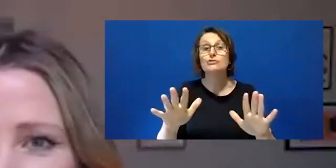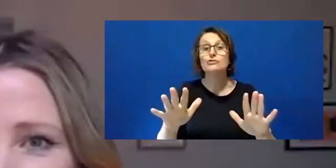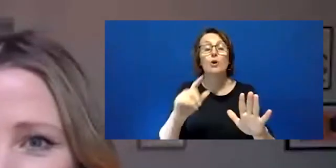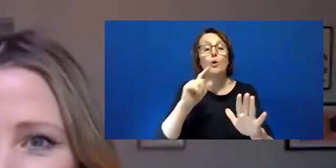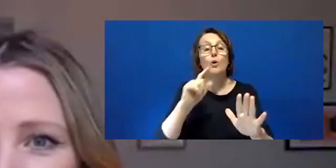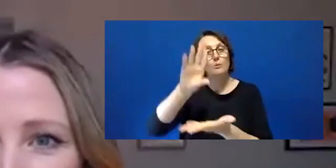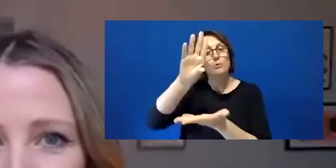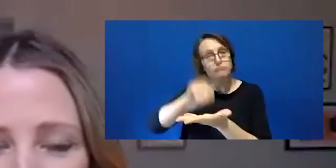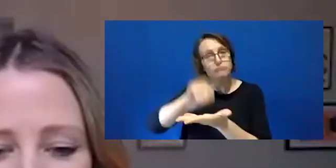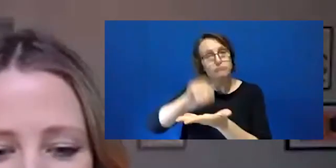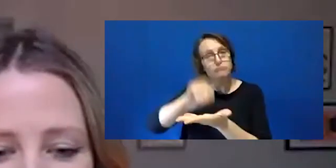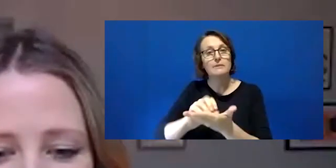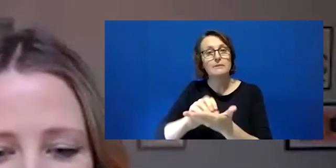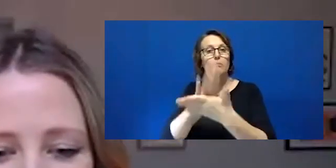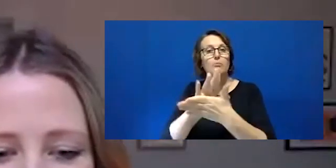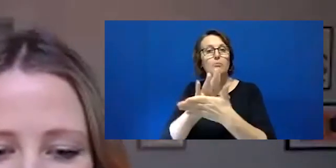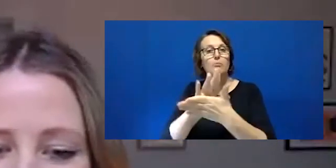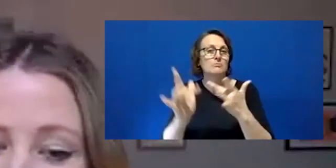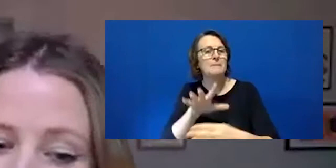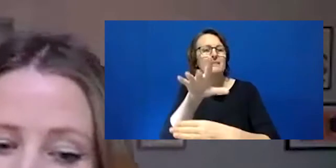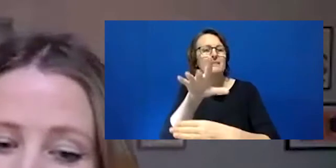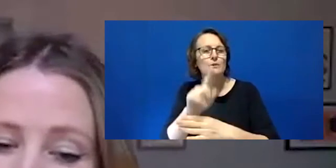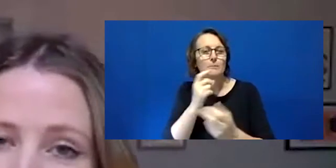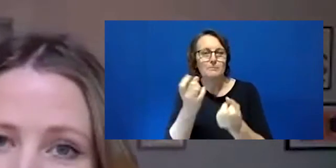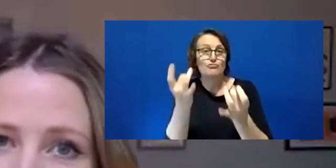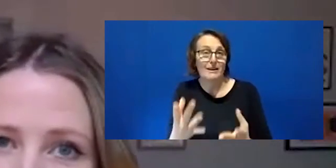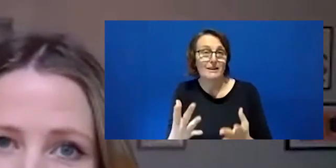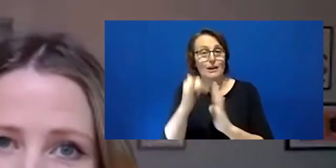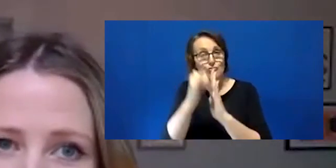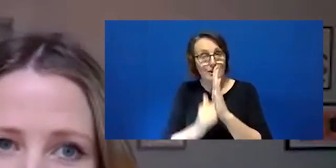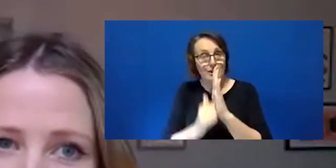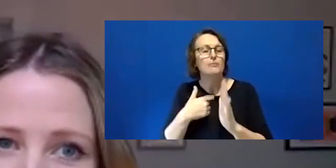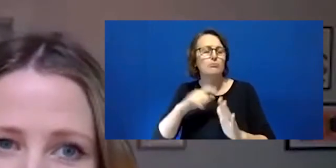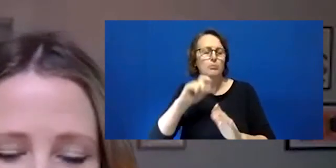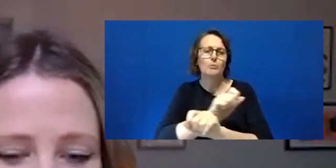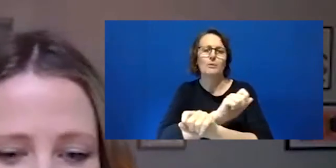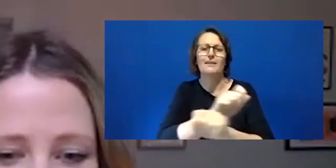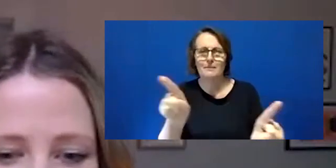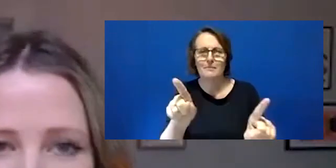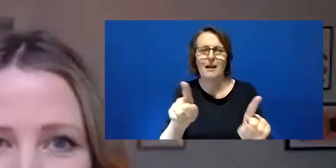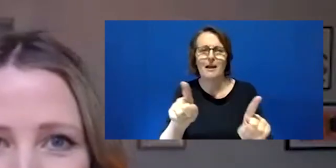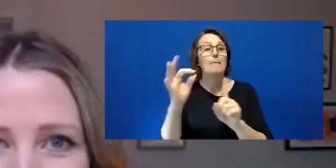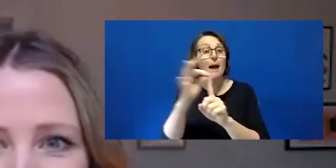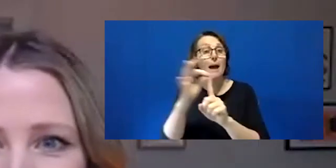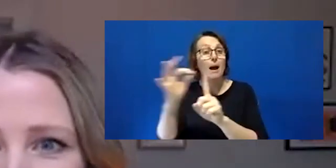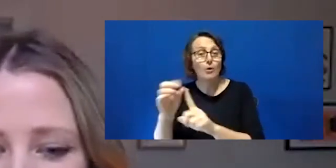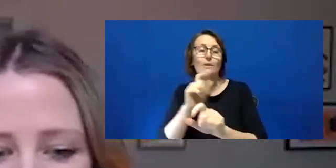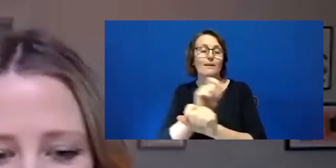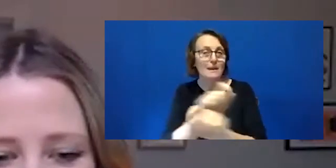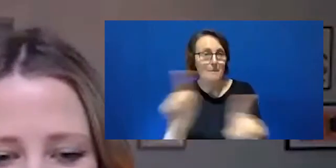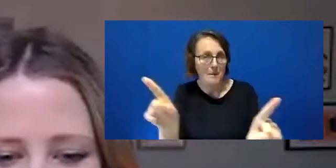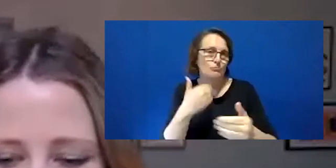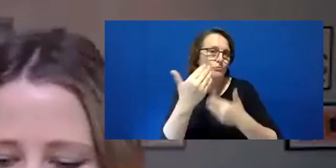the session around mid next week, which we'll send to you via email along with the PowerPoint and any links and resources from